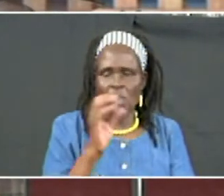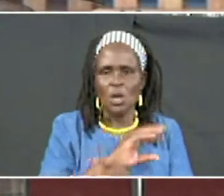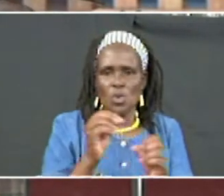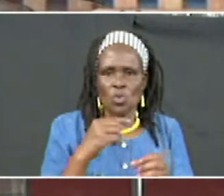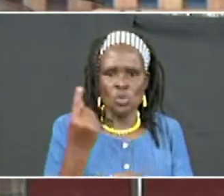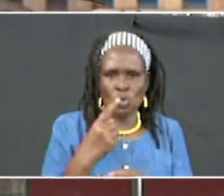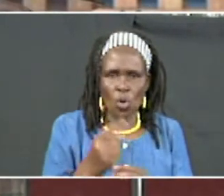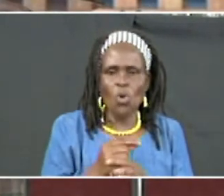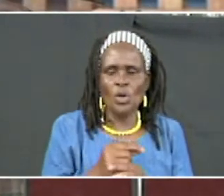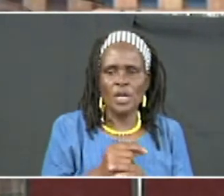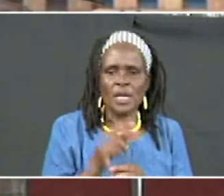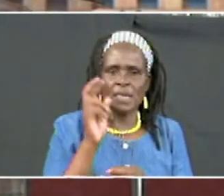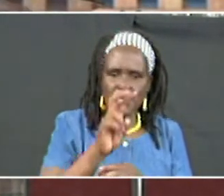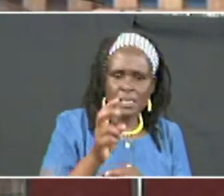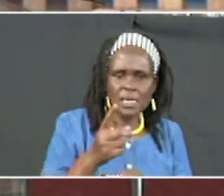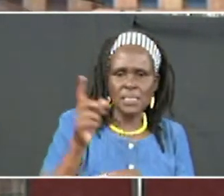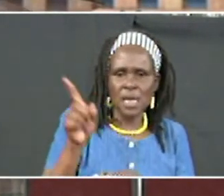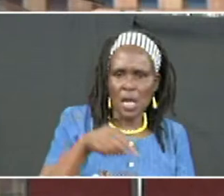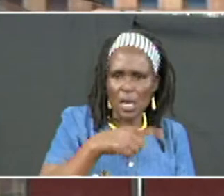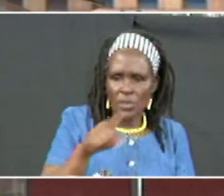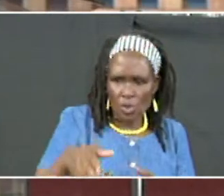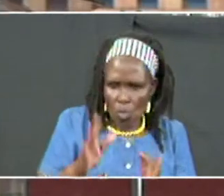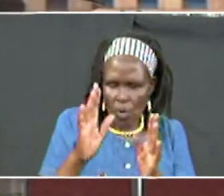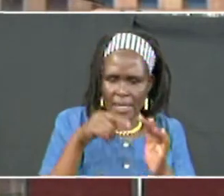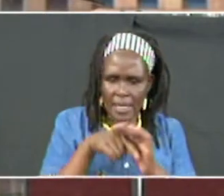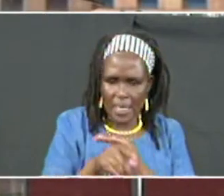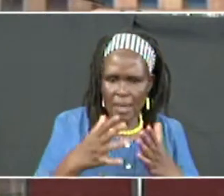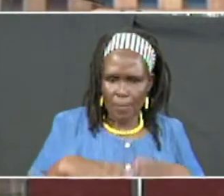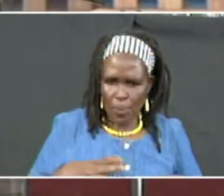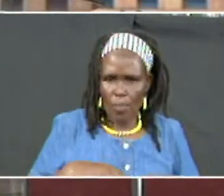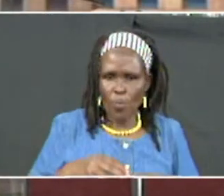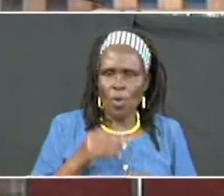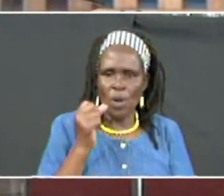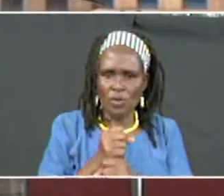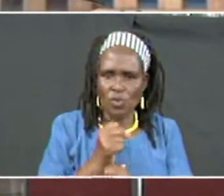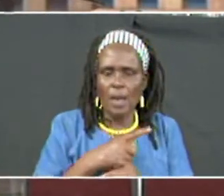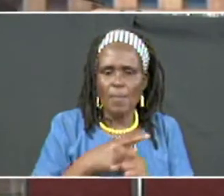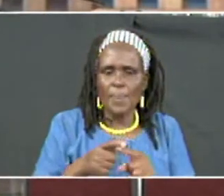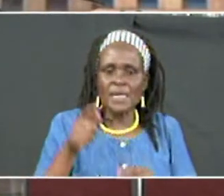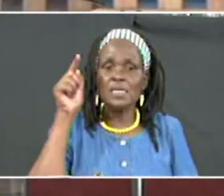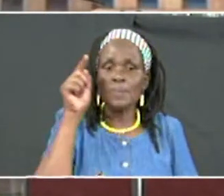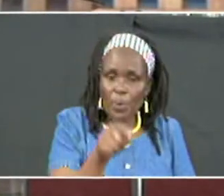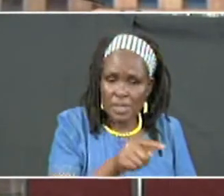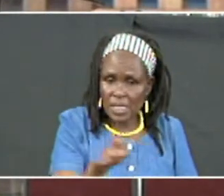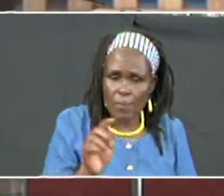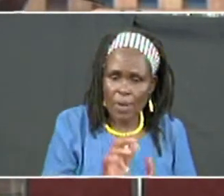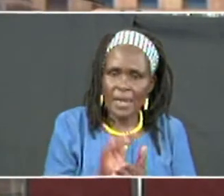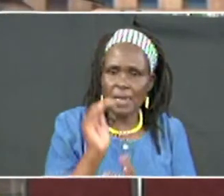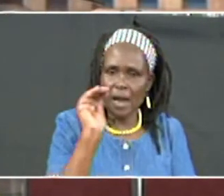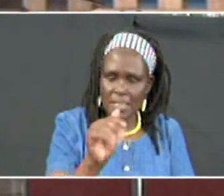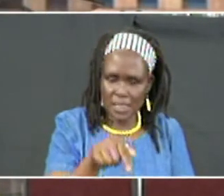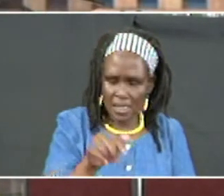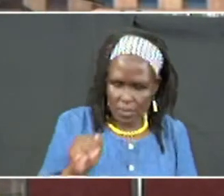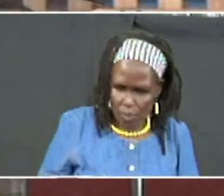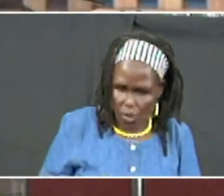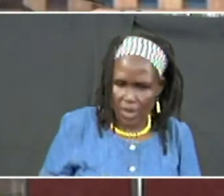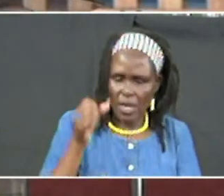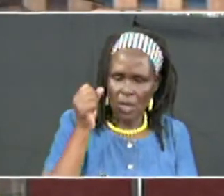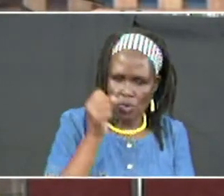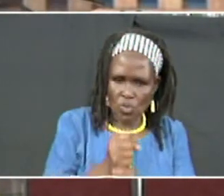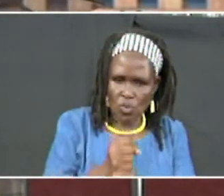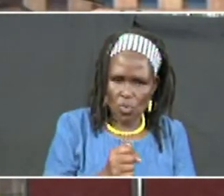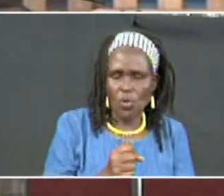the wrong way in which his people are fasting, but he also points them and asks this morning to the right way.